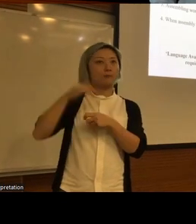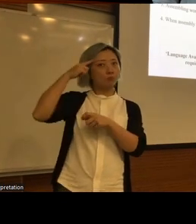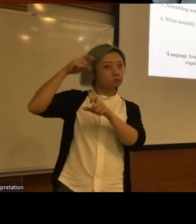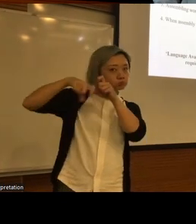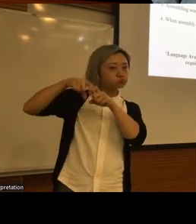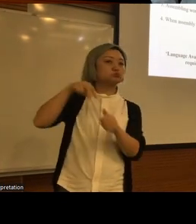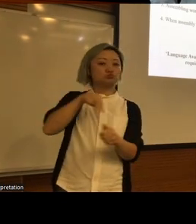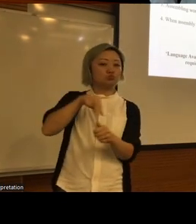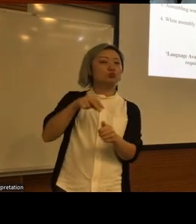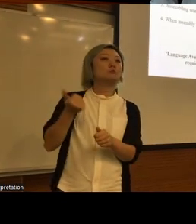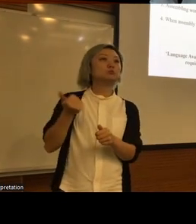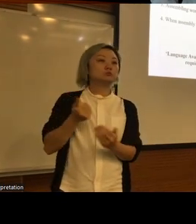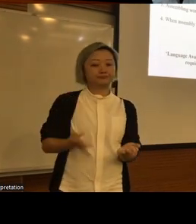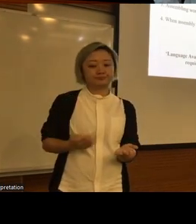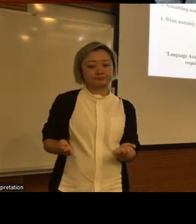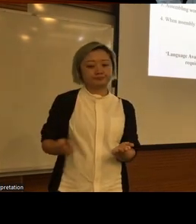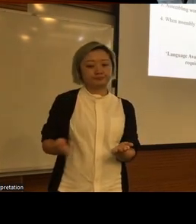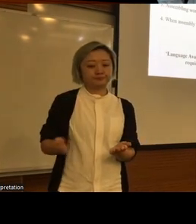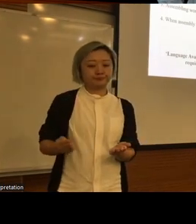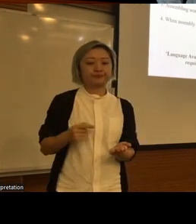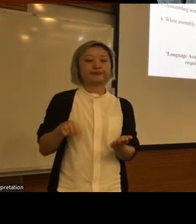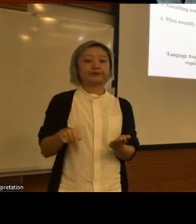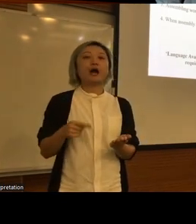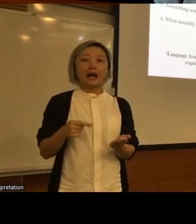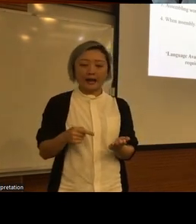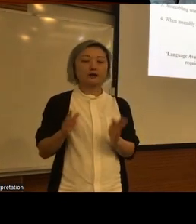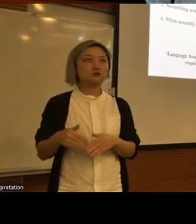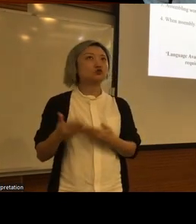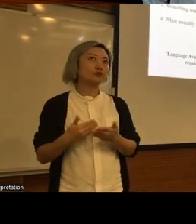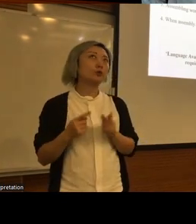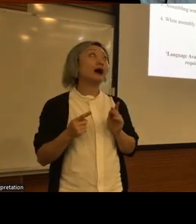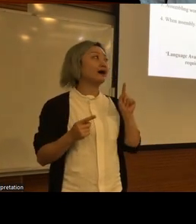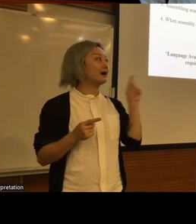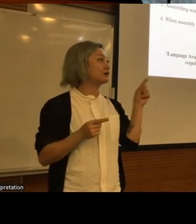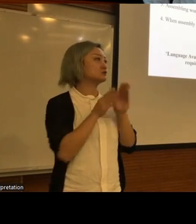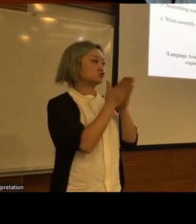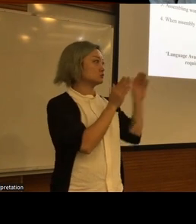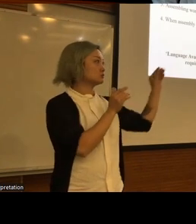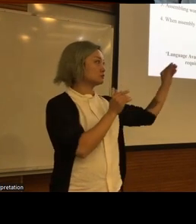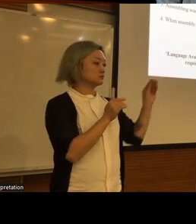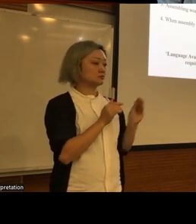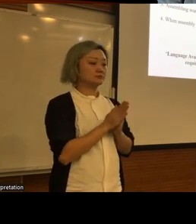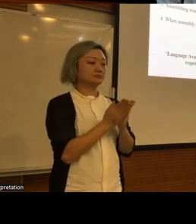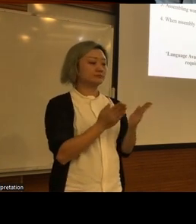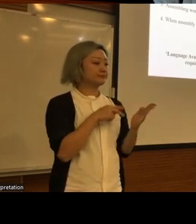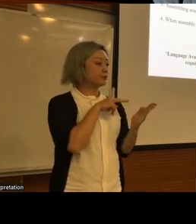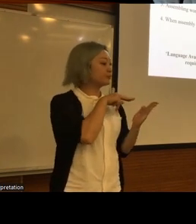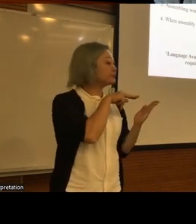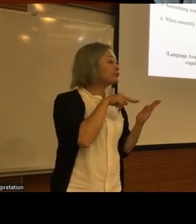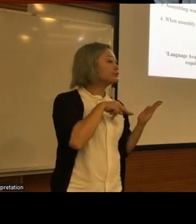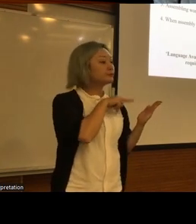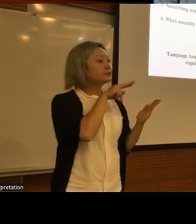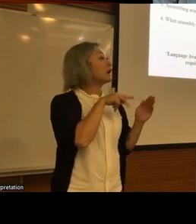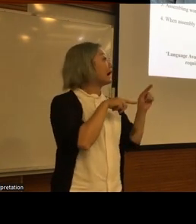Then we go to the library, to long-term memory, to search for